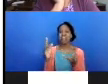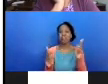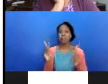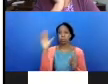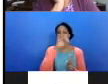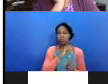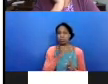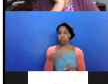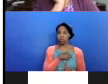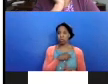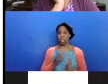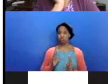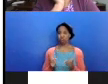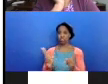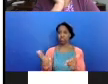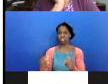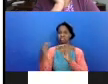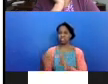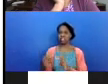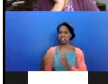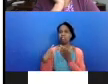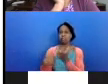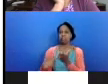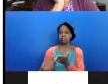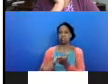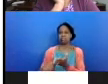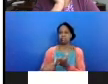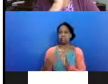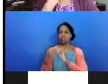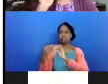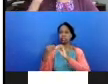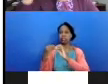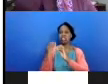film, they would, understandably be nervous about that.